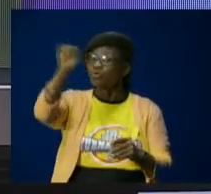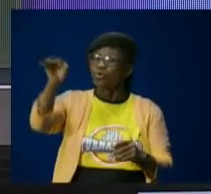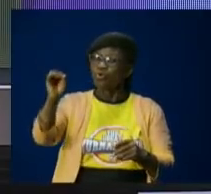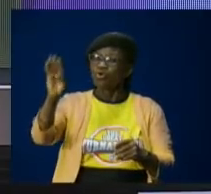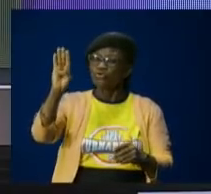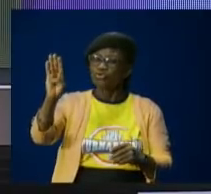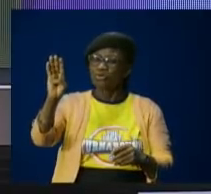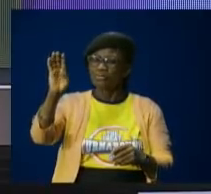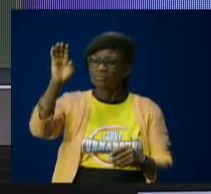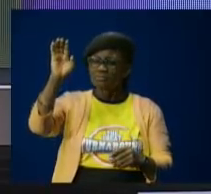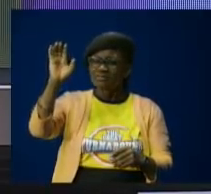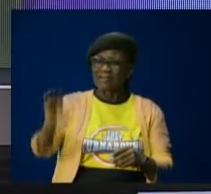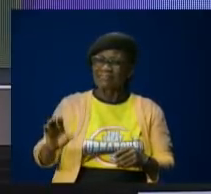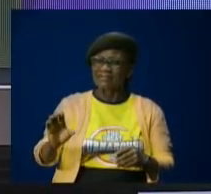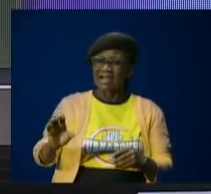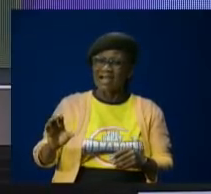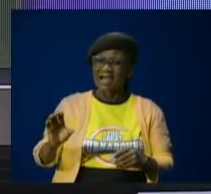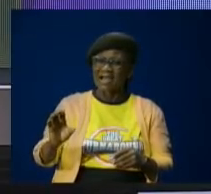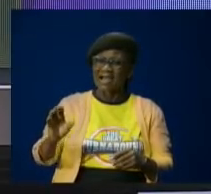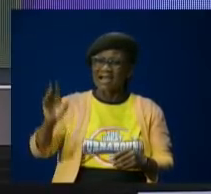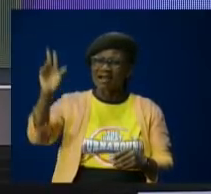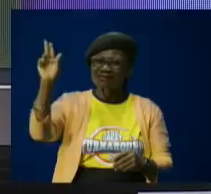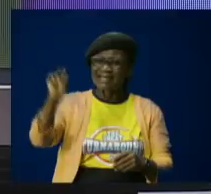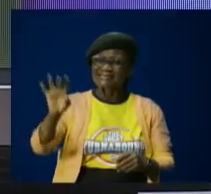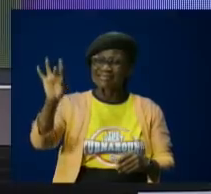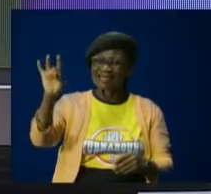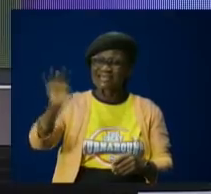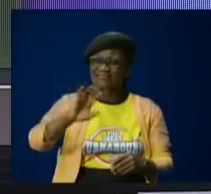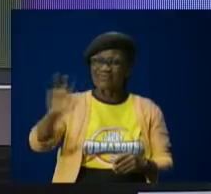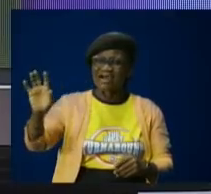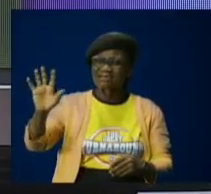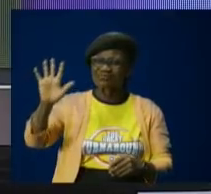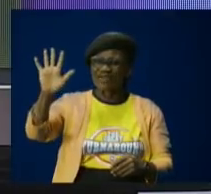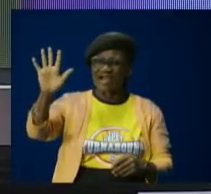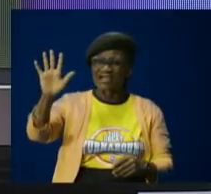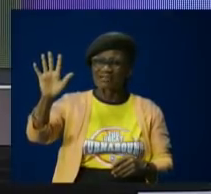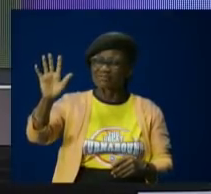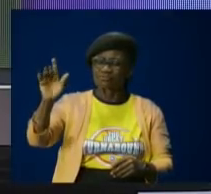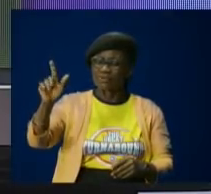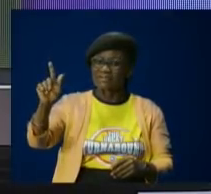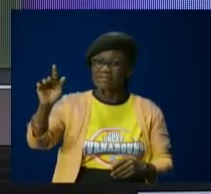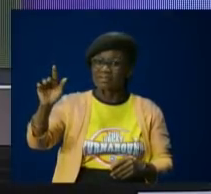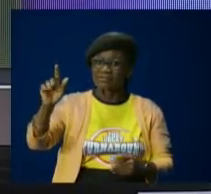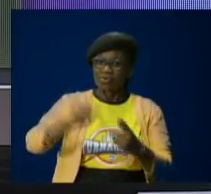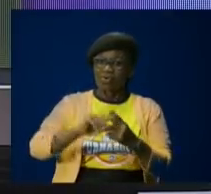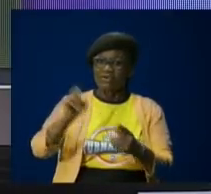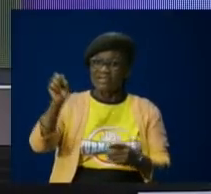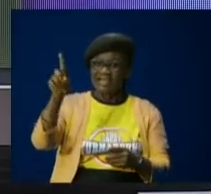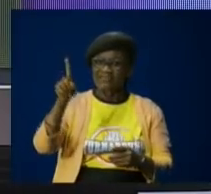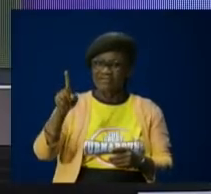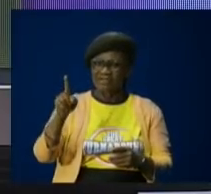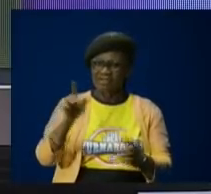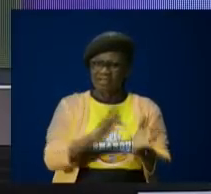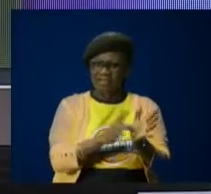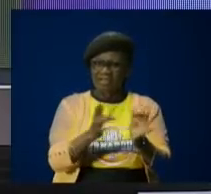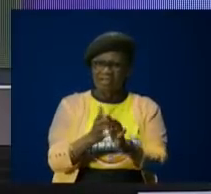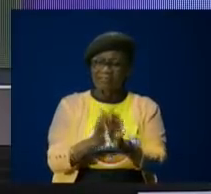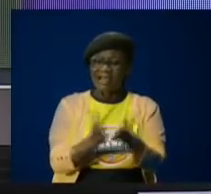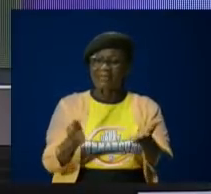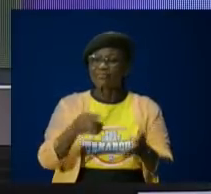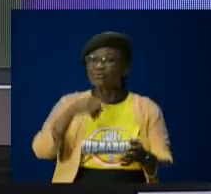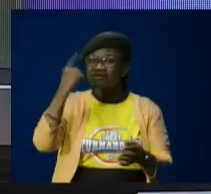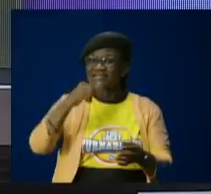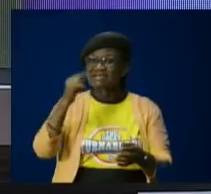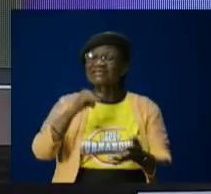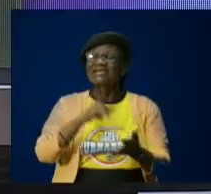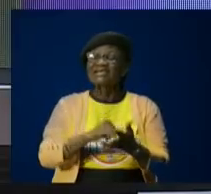to 11, Job 38 from verse 8 to 11, the Bible says, it is